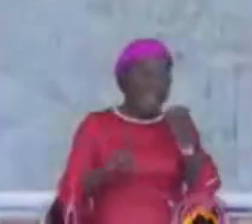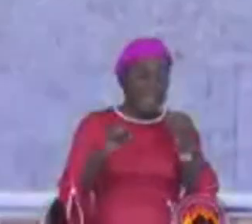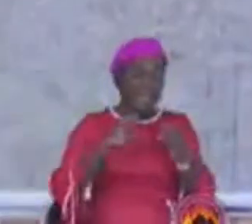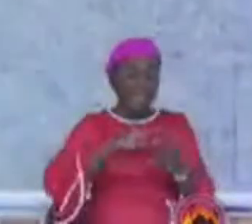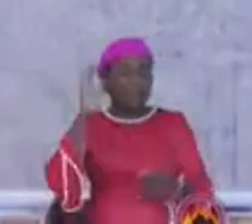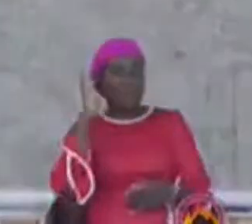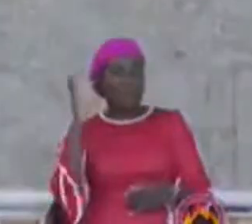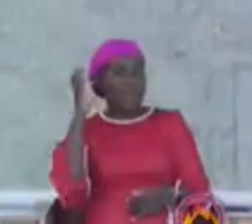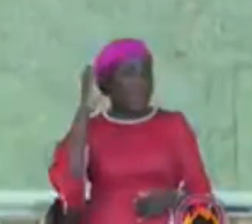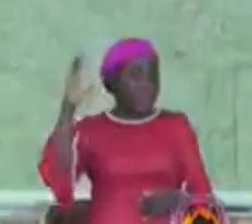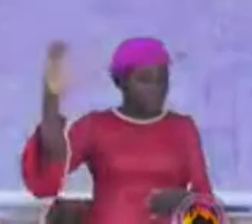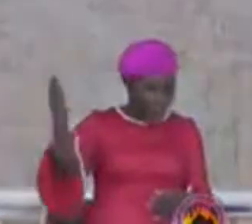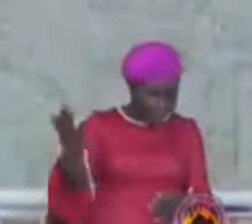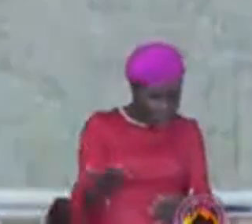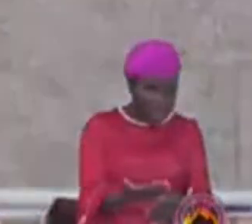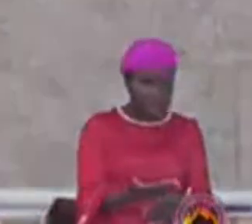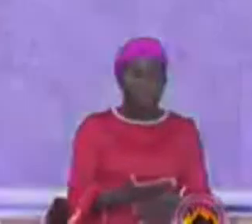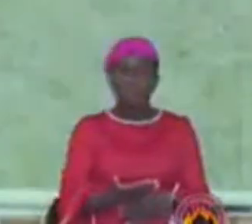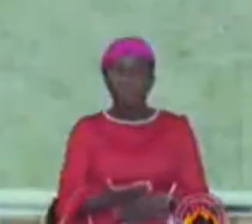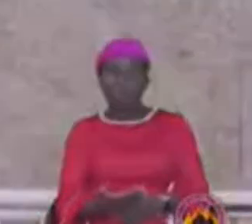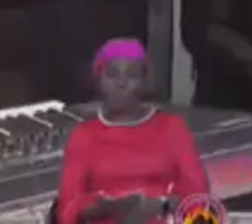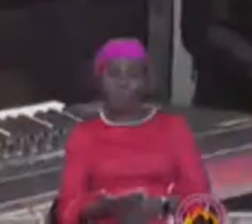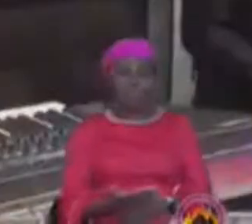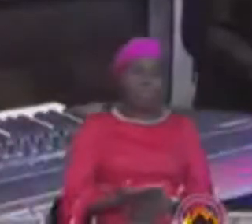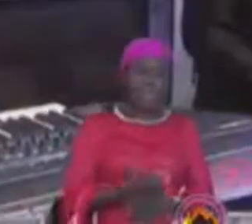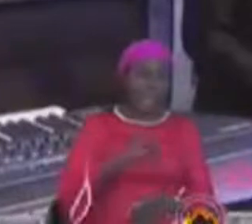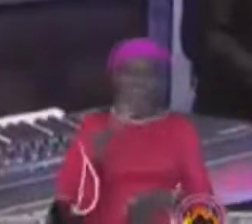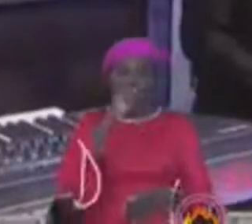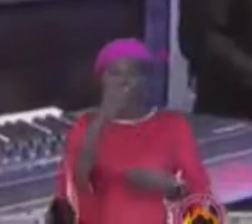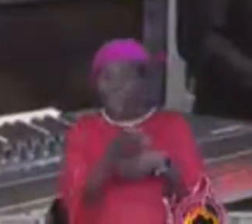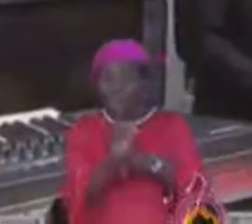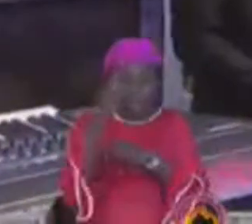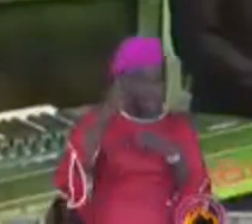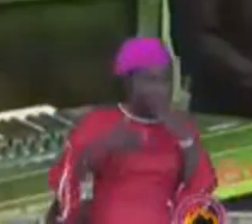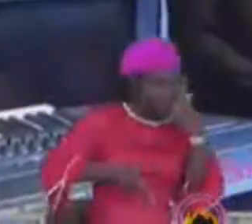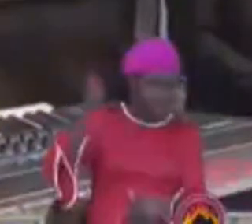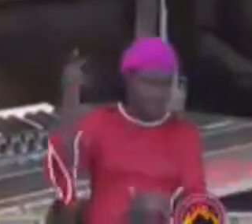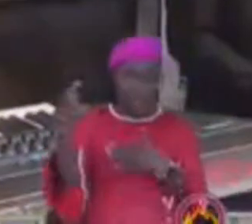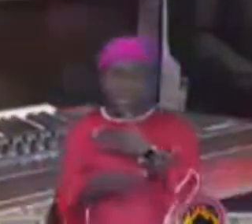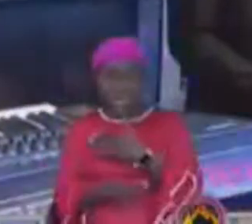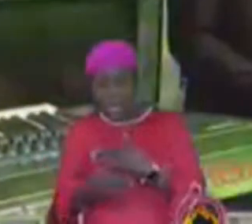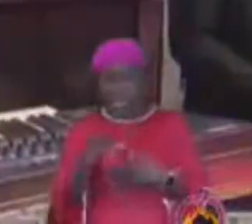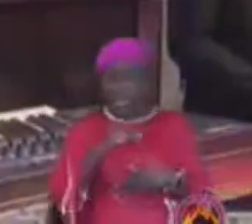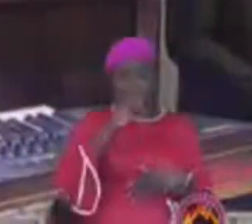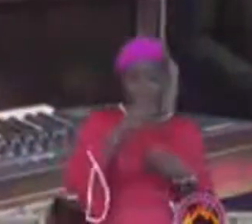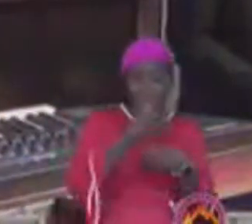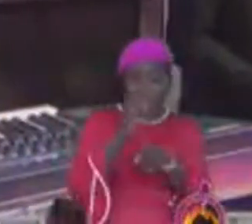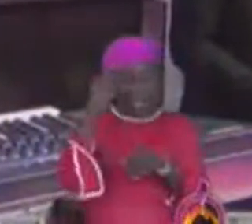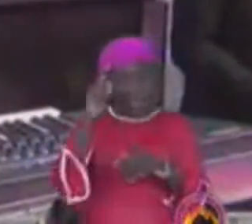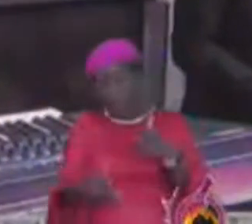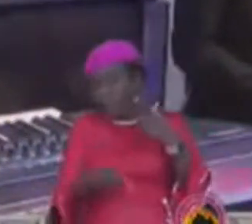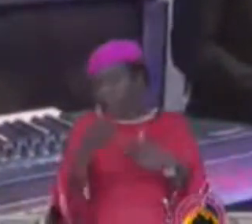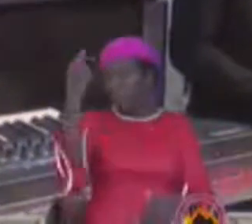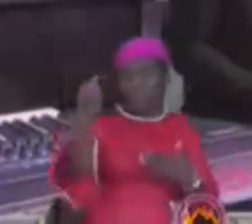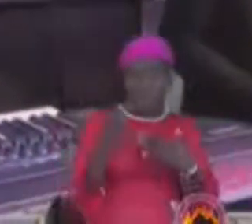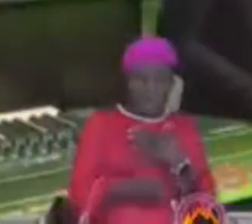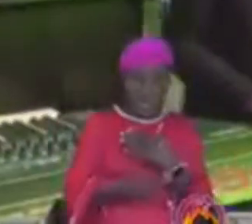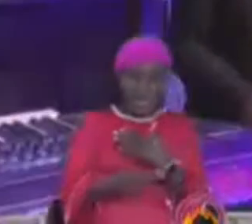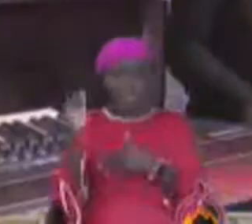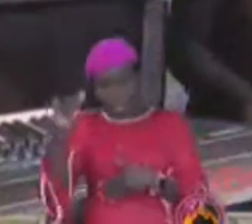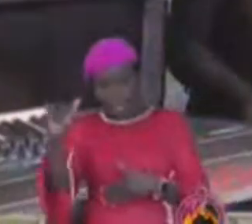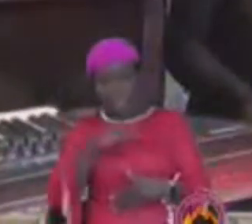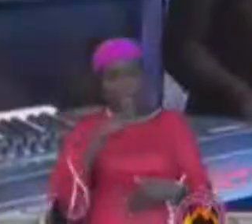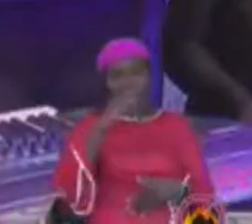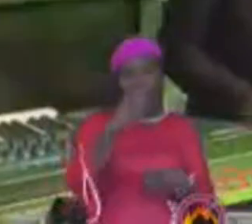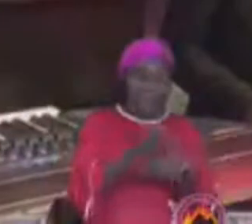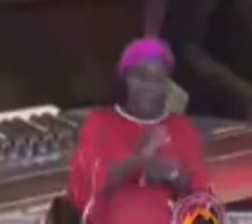we yo, Aseramo. I am Coco, I am Coco, I am Coco, I am in the meal. I am